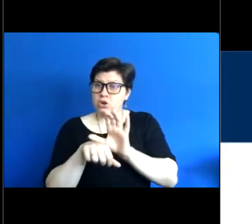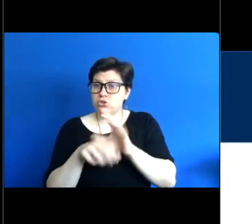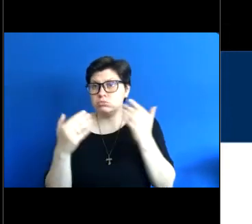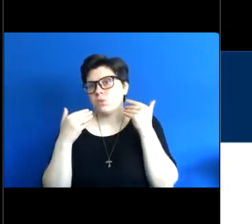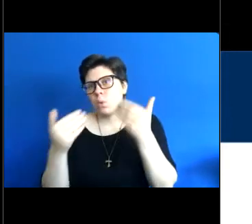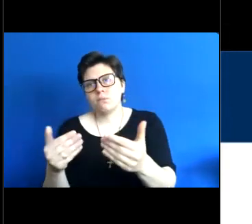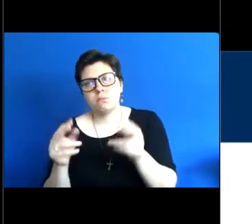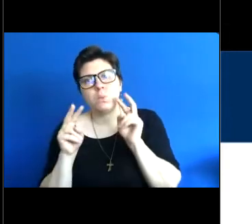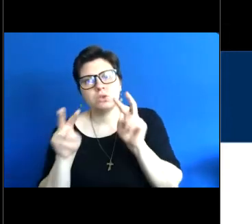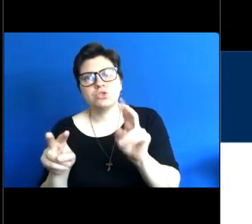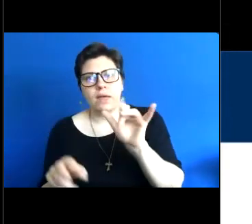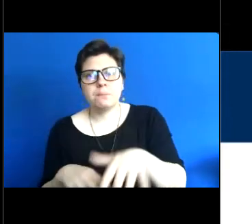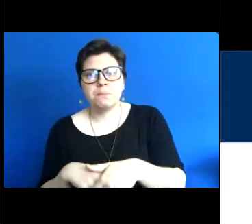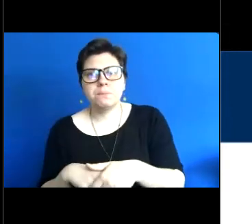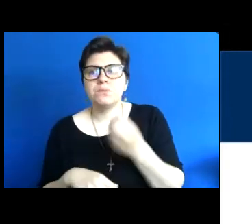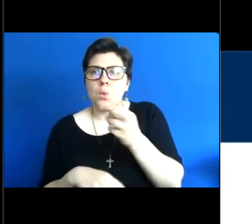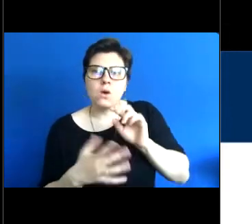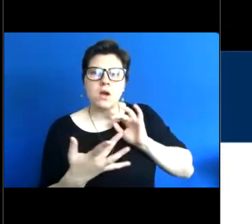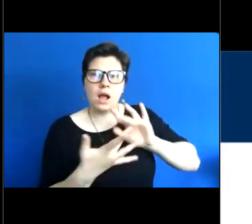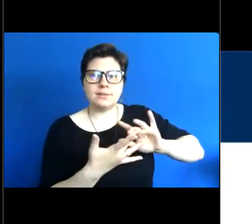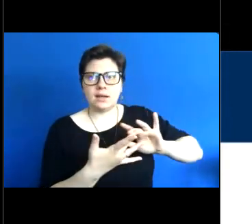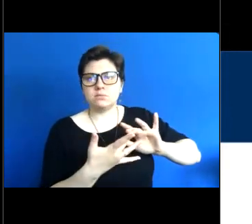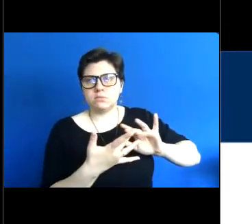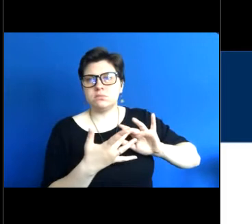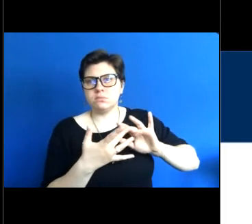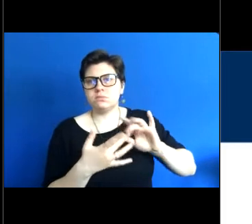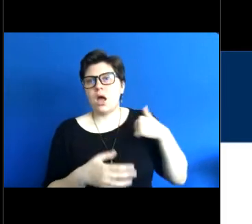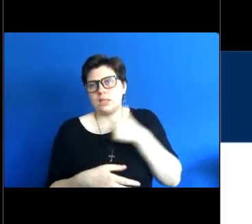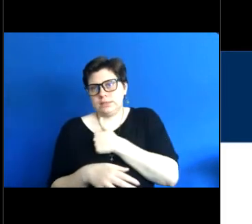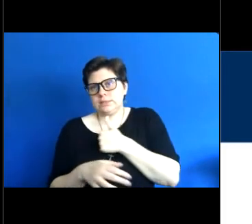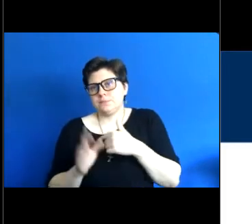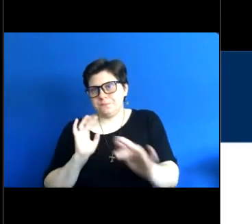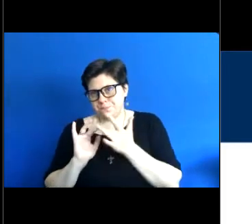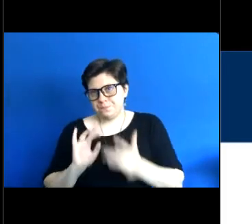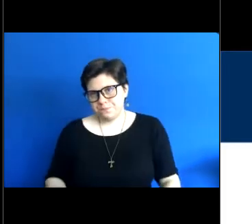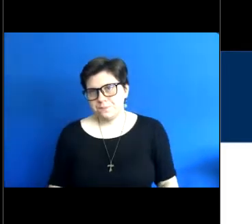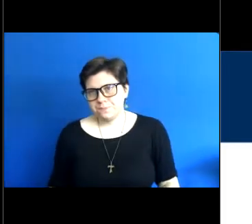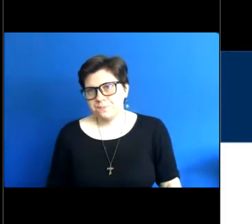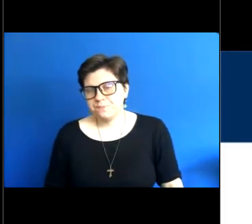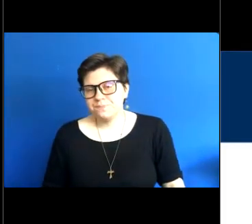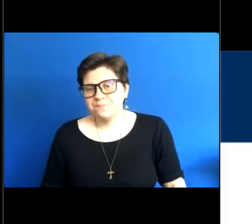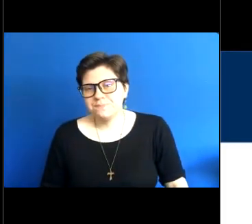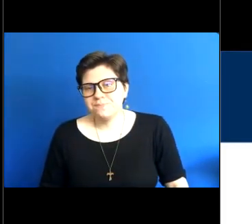that webinar or contact us here at the department.